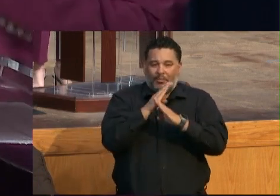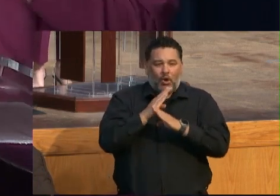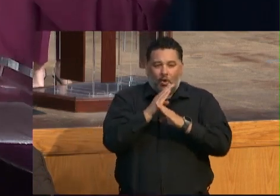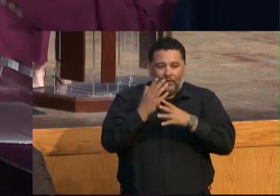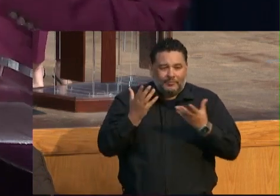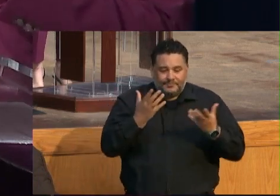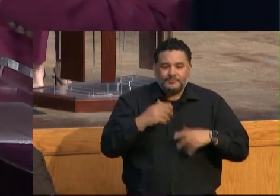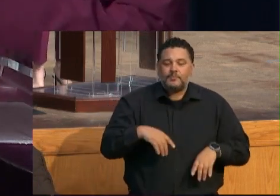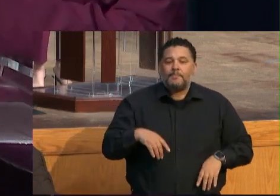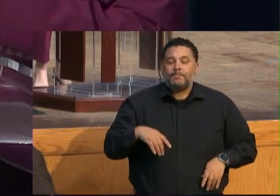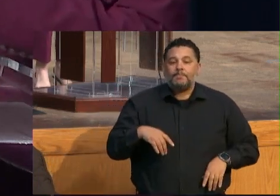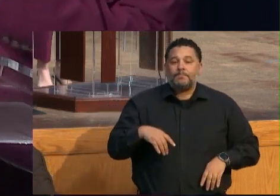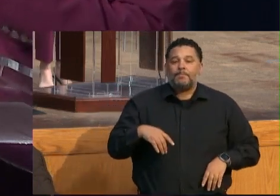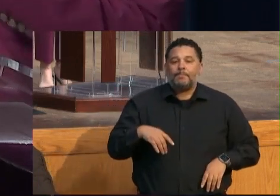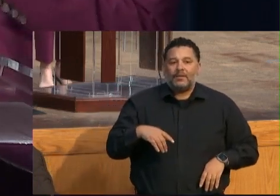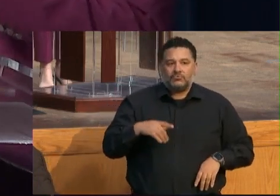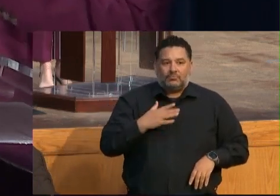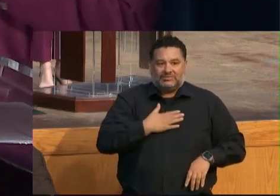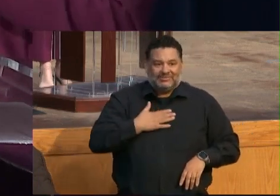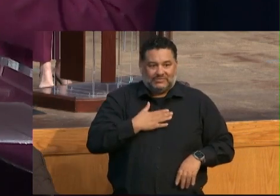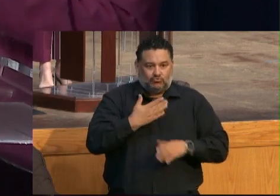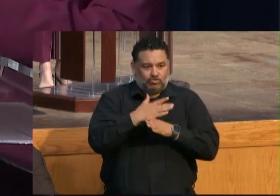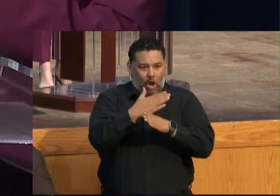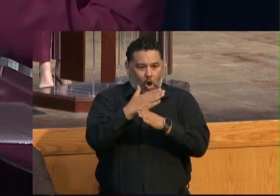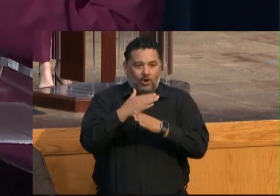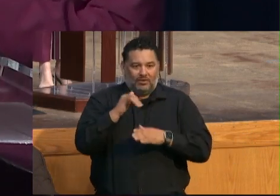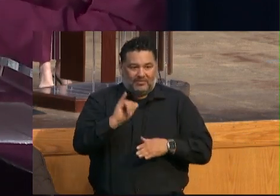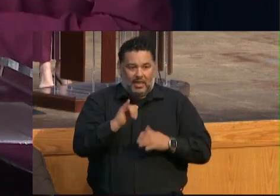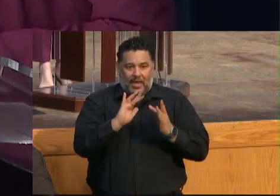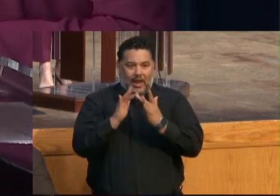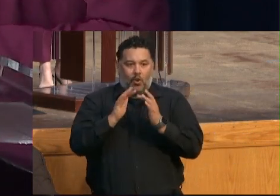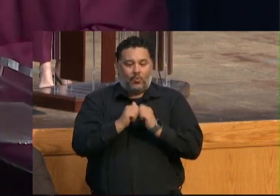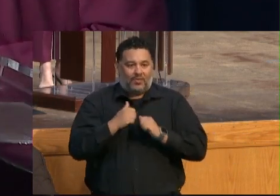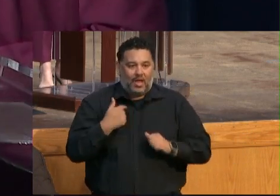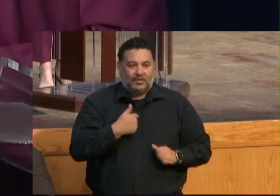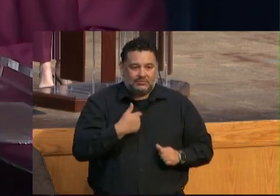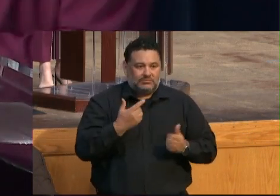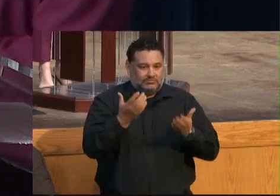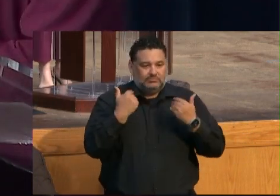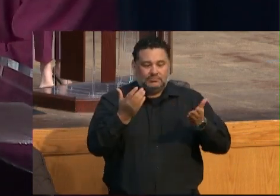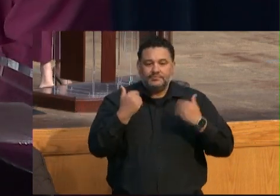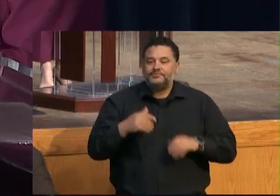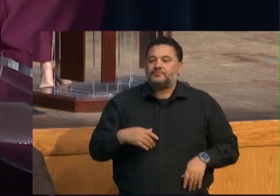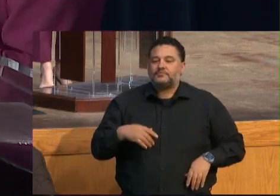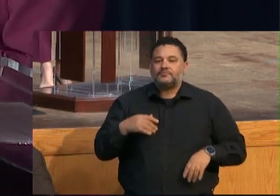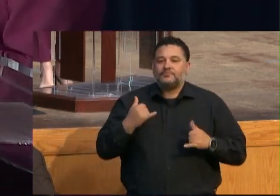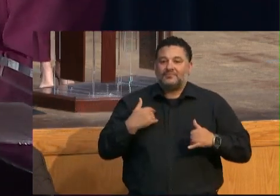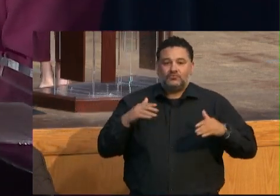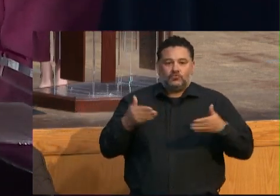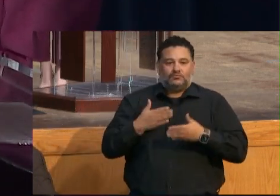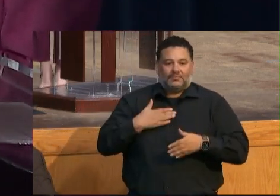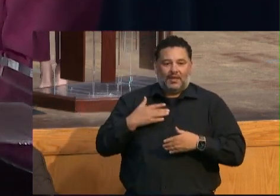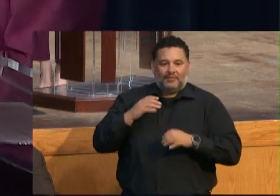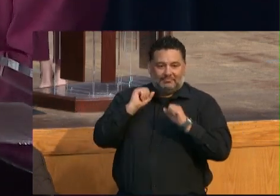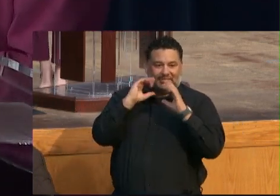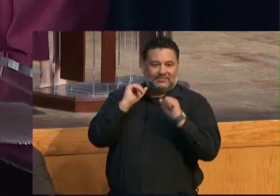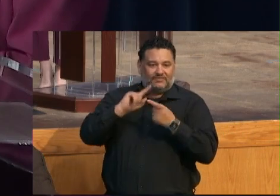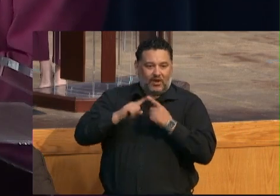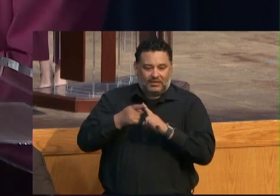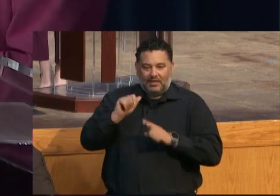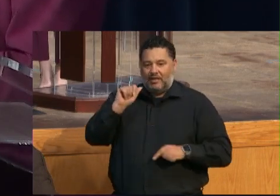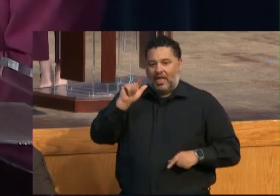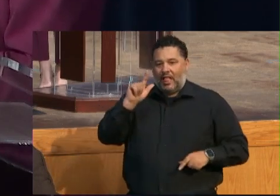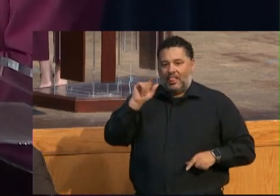So share that network with us as well. And here's where I introduce you to my amazing friend Alfredo, who is our